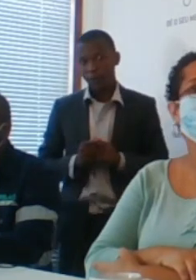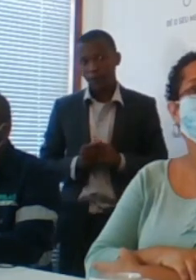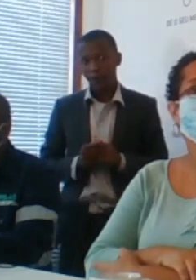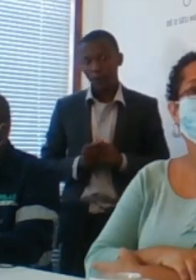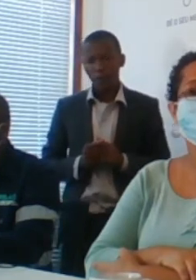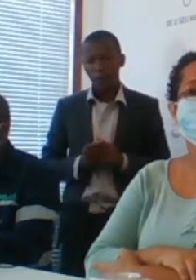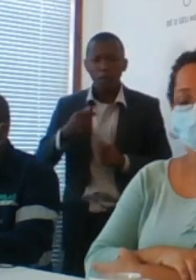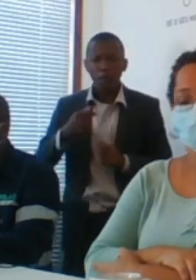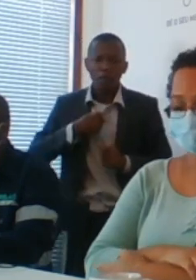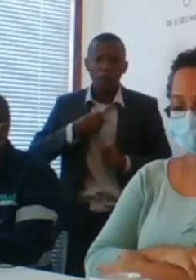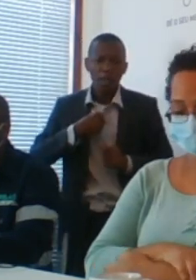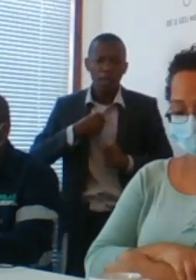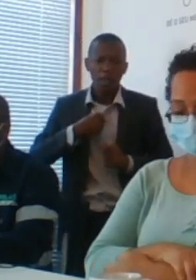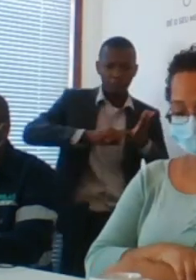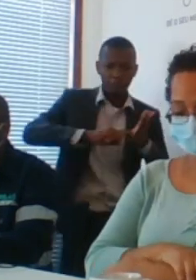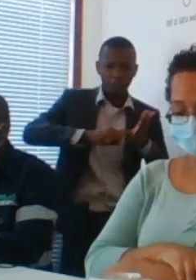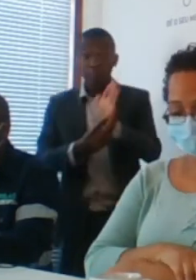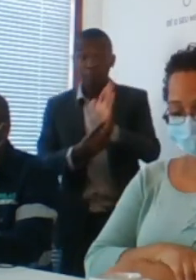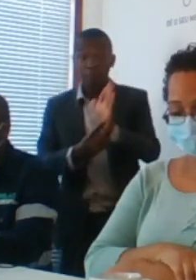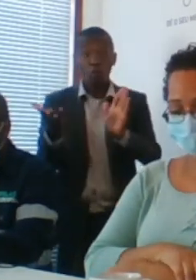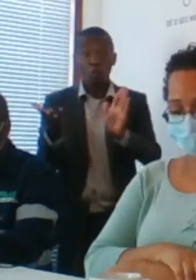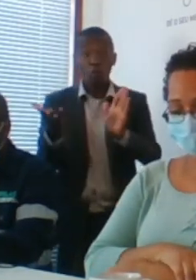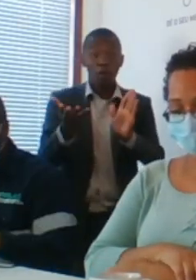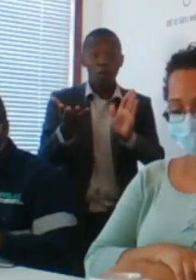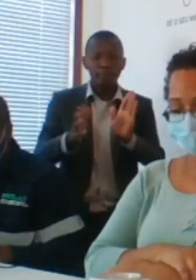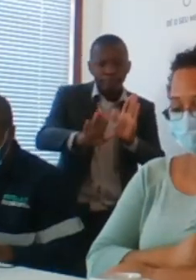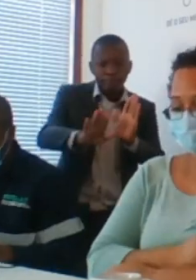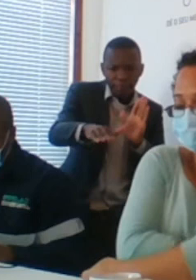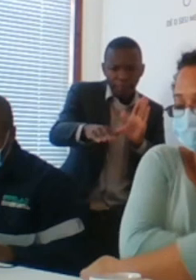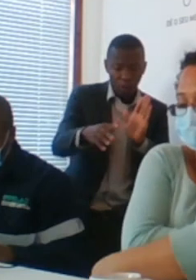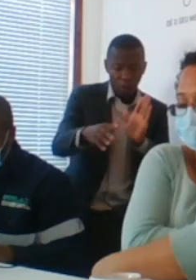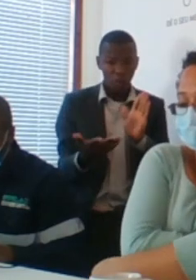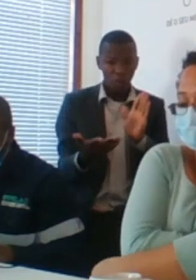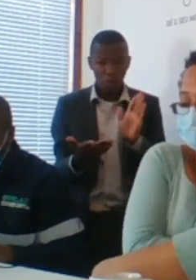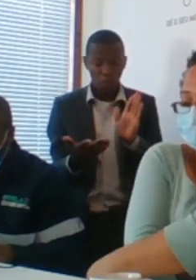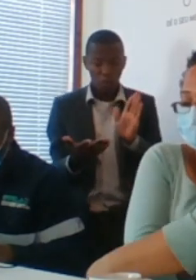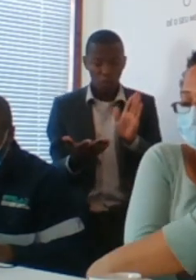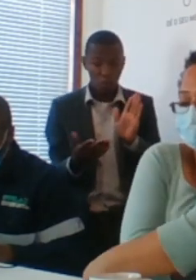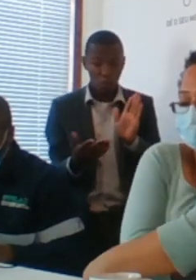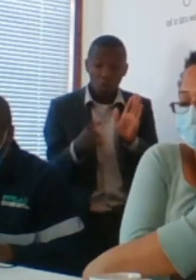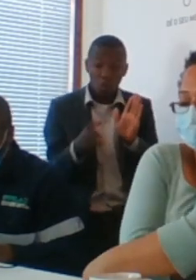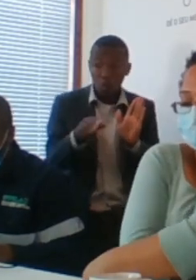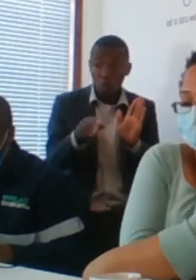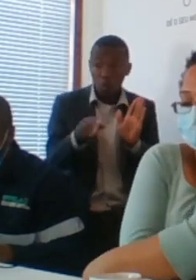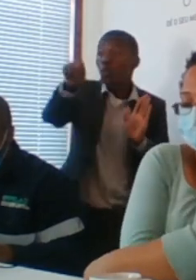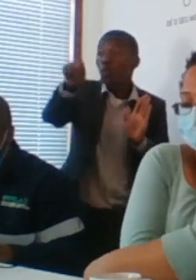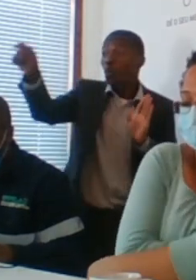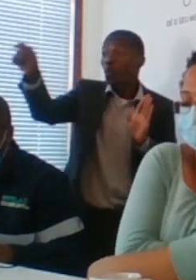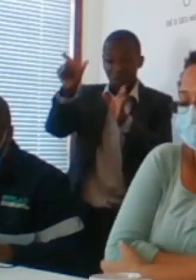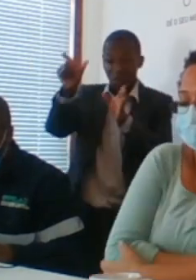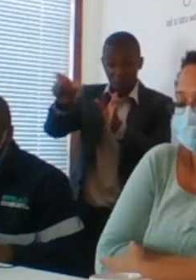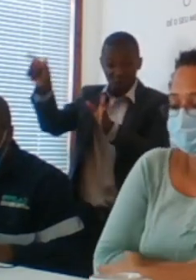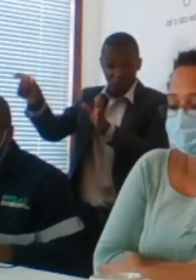I've been showing this to the people that people with disabilities, they